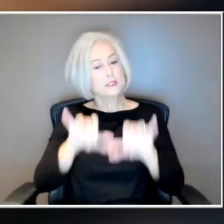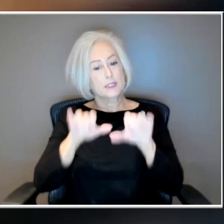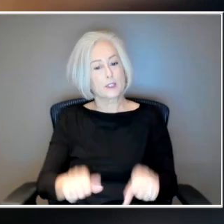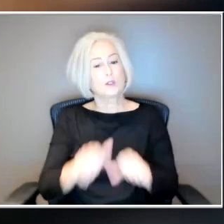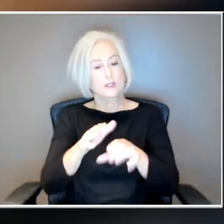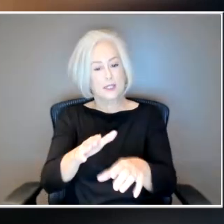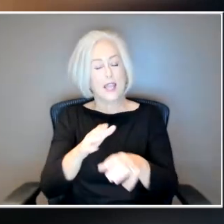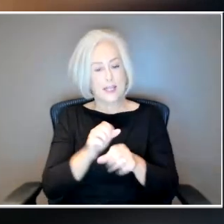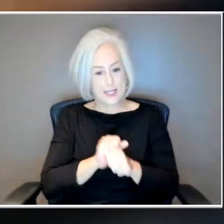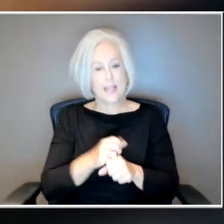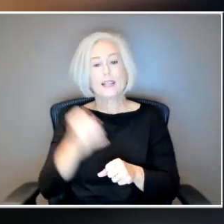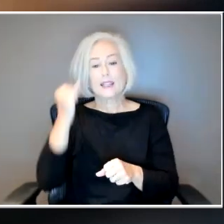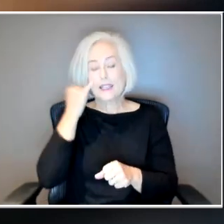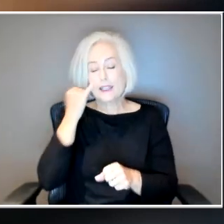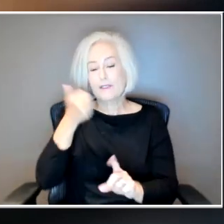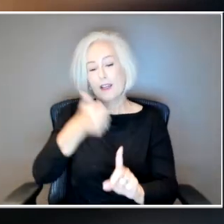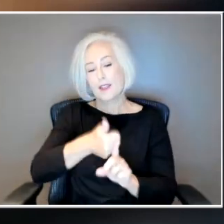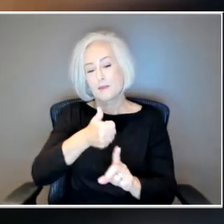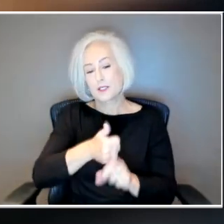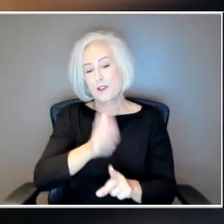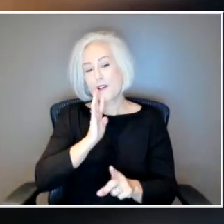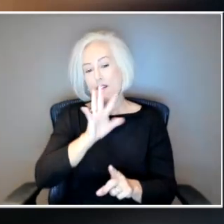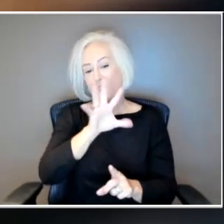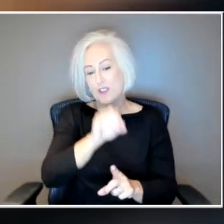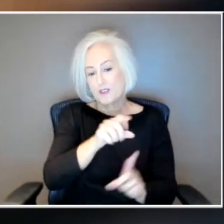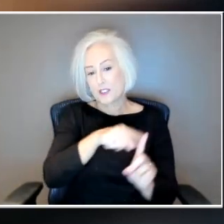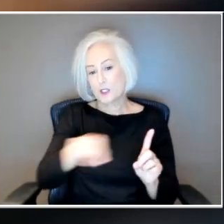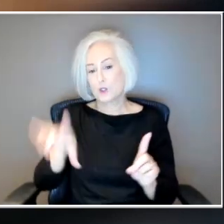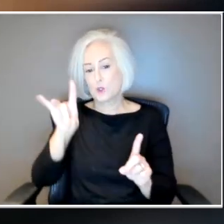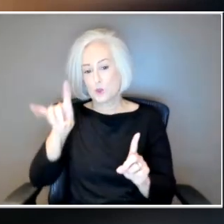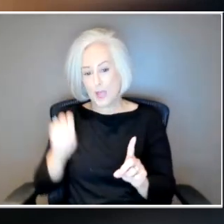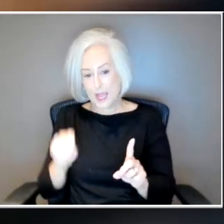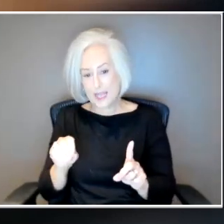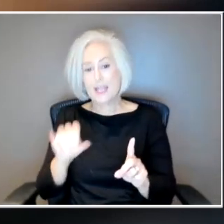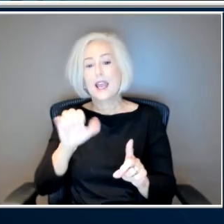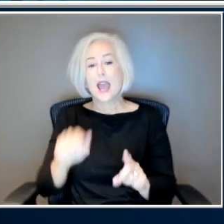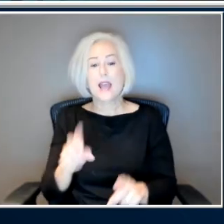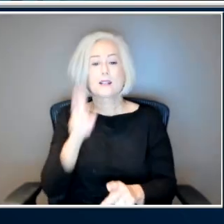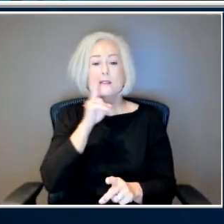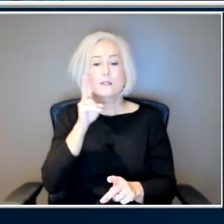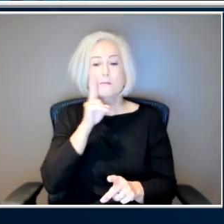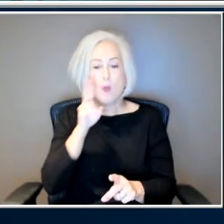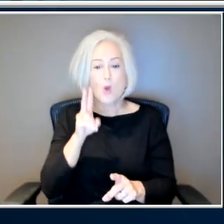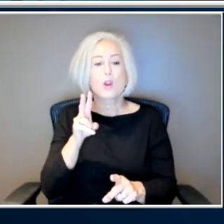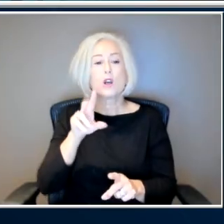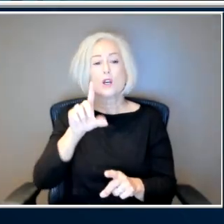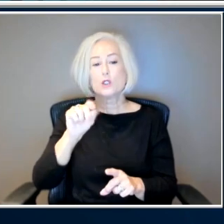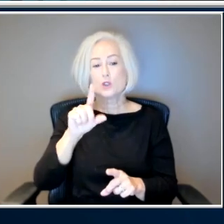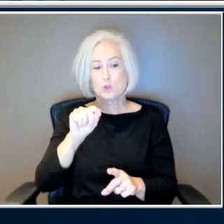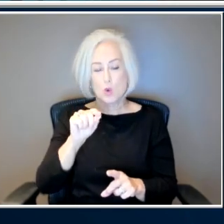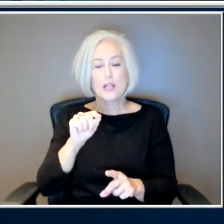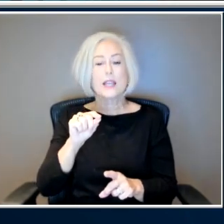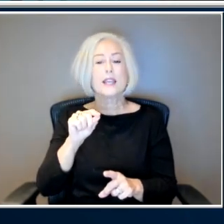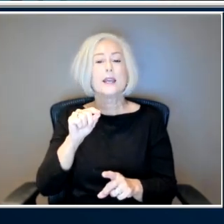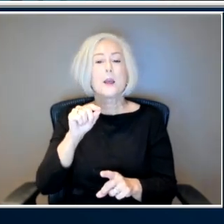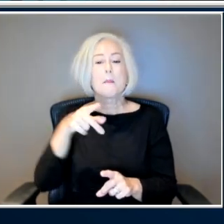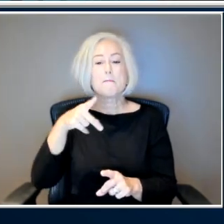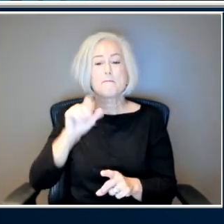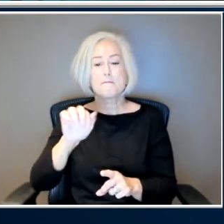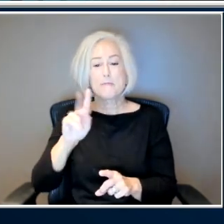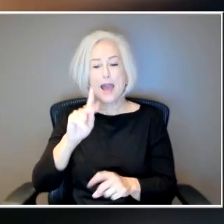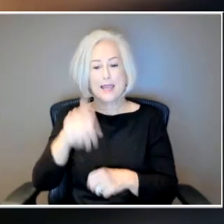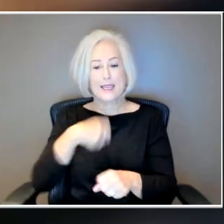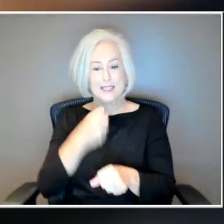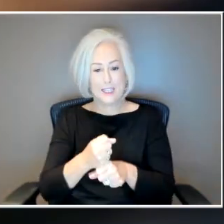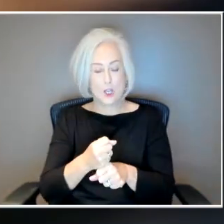as they're between 50 to 80 years old and have 20-pack years or more. Remind us what a pack year is. Yeah, so a pack year is